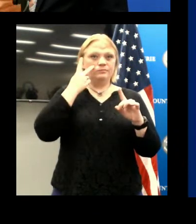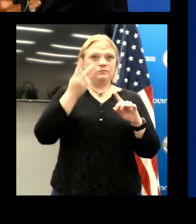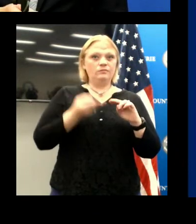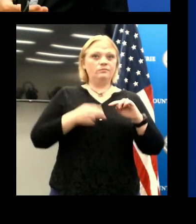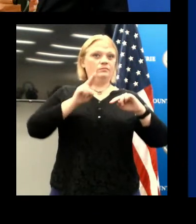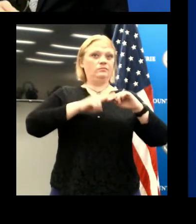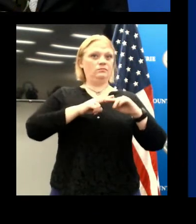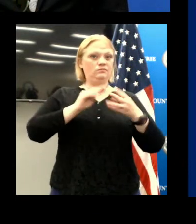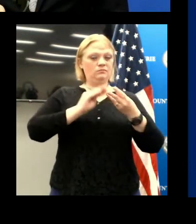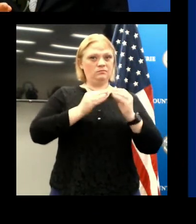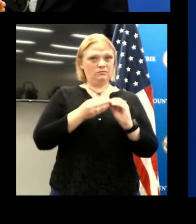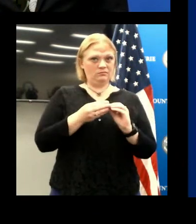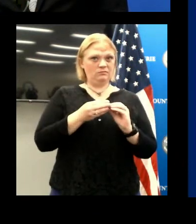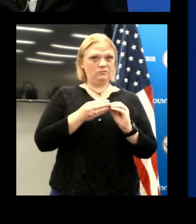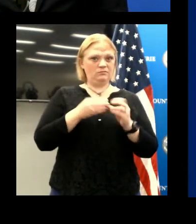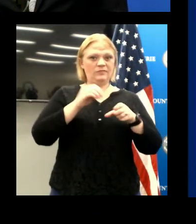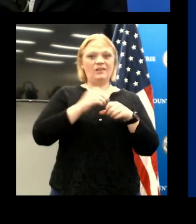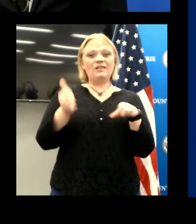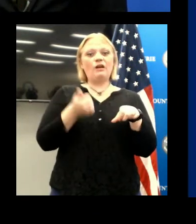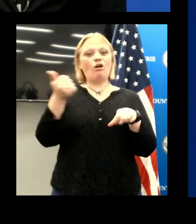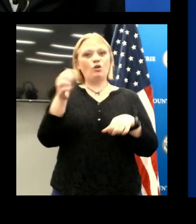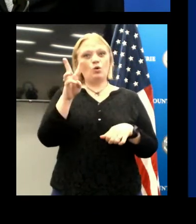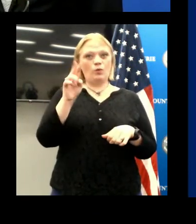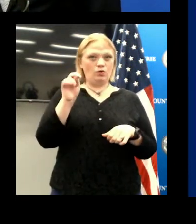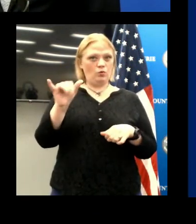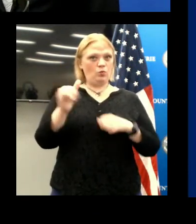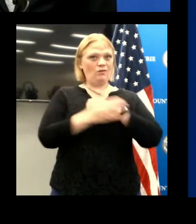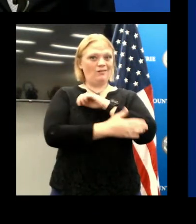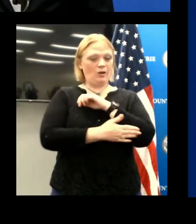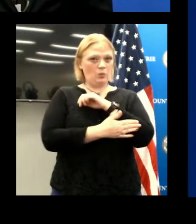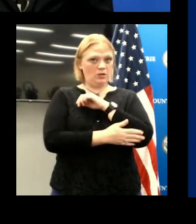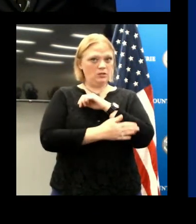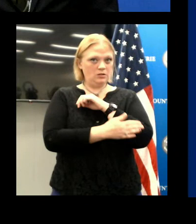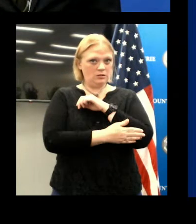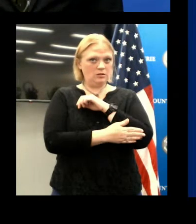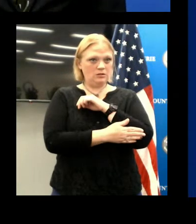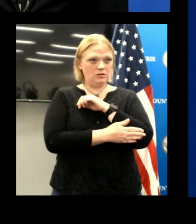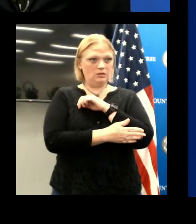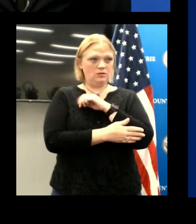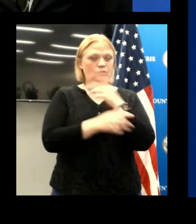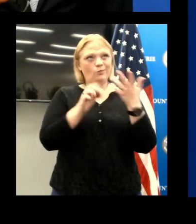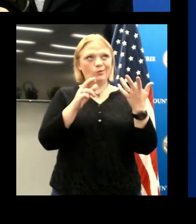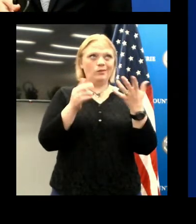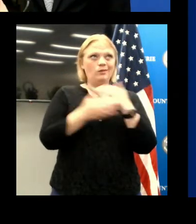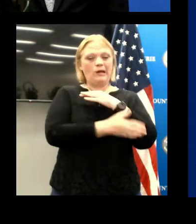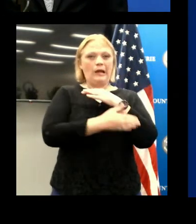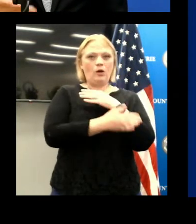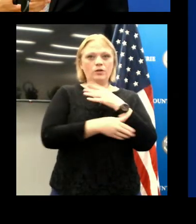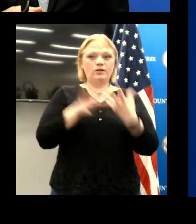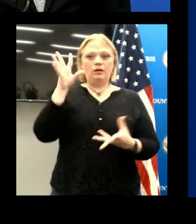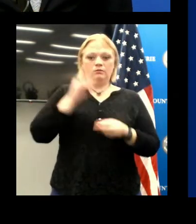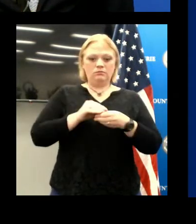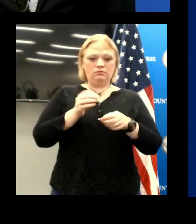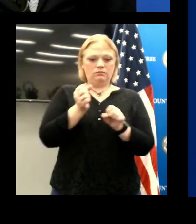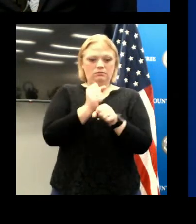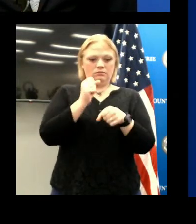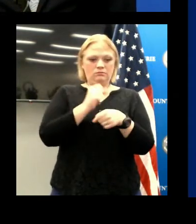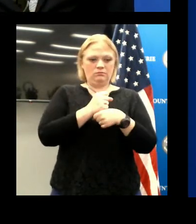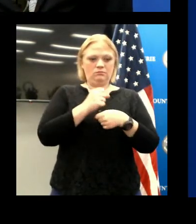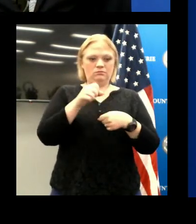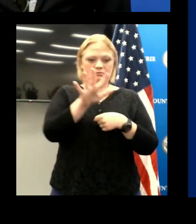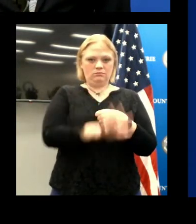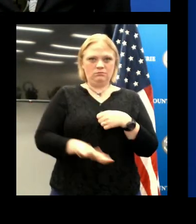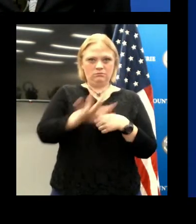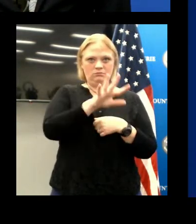increase in the number of cases in the other Western New York counties, or the counties that make up the Western New York region